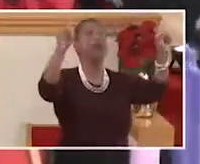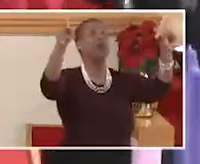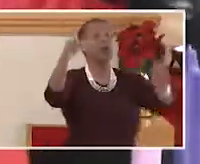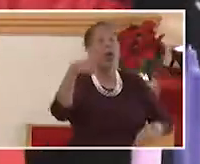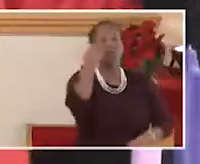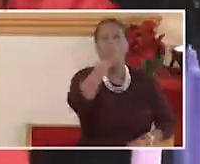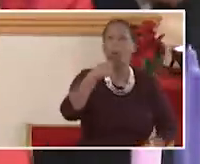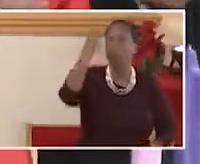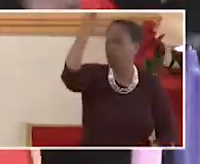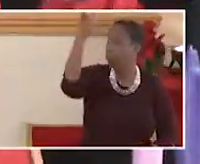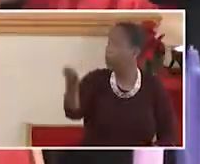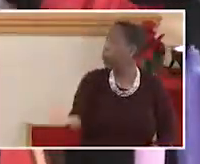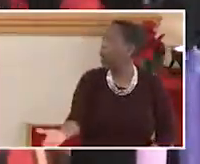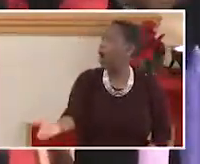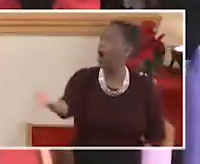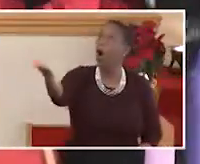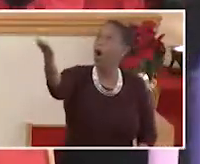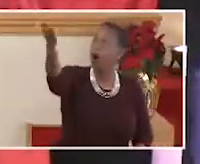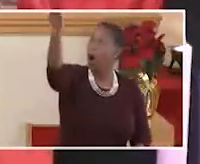We worship you. For who you